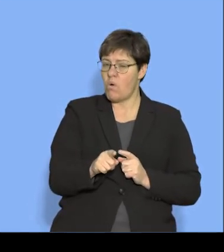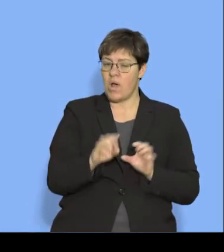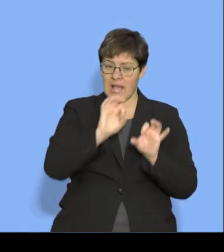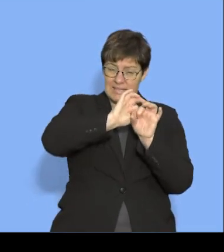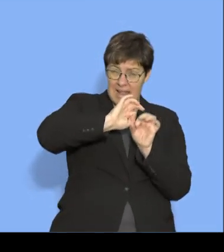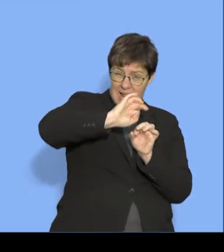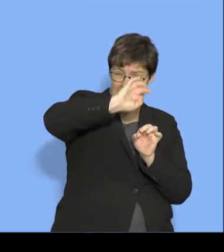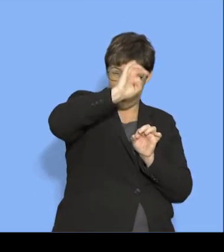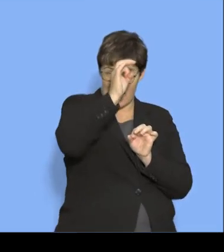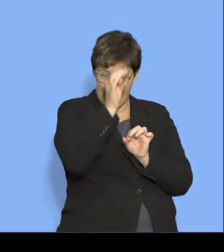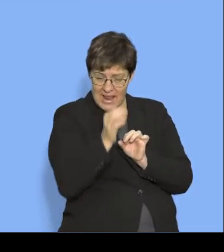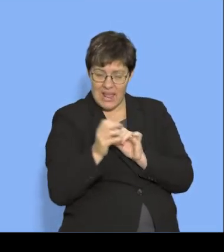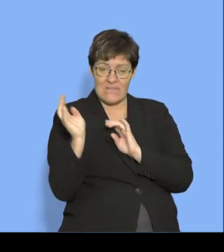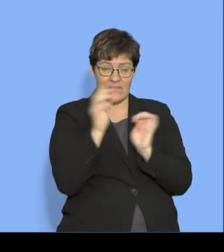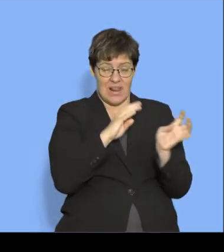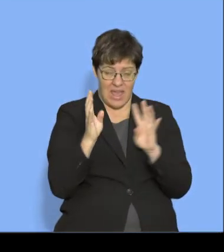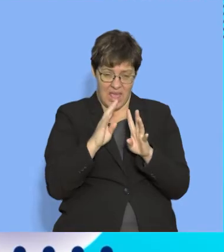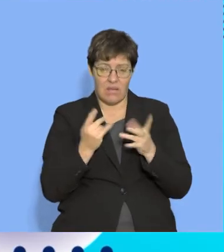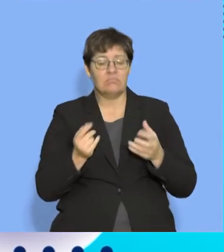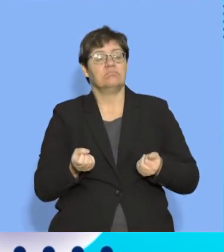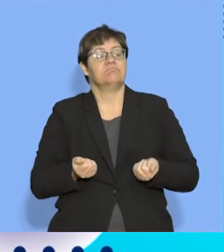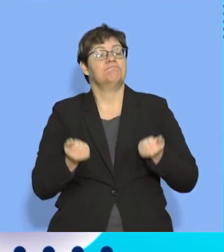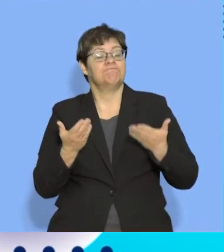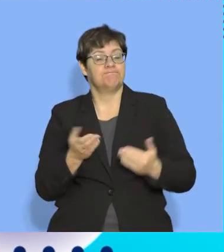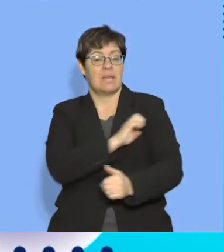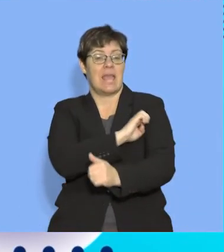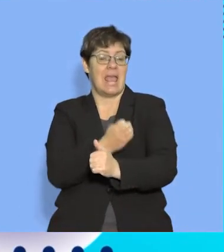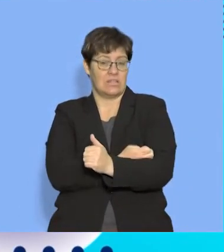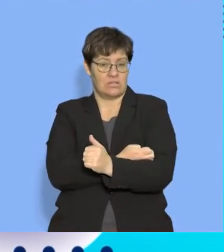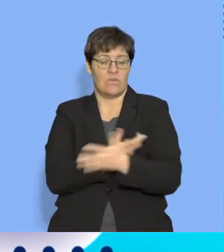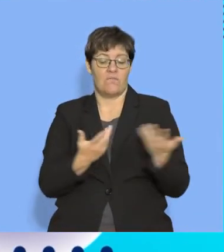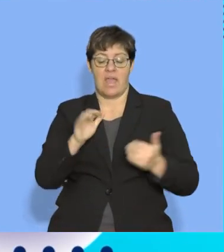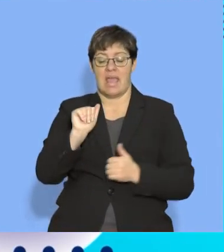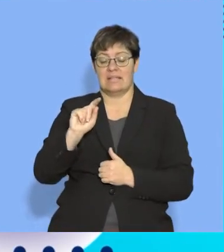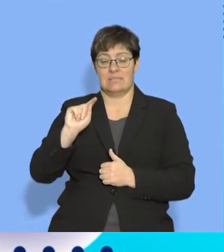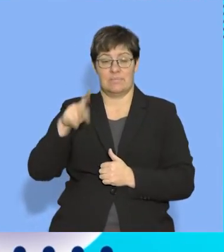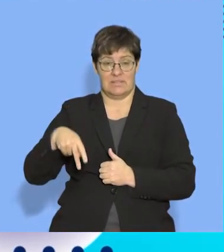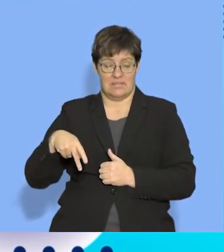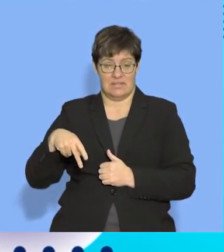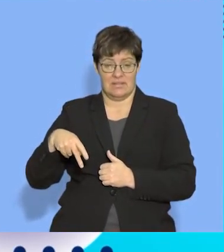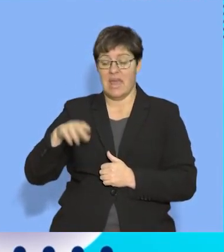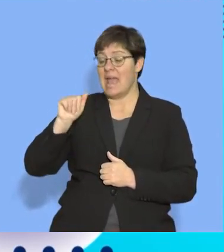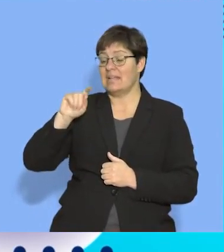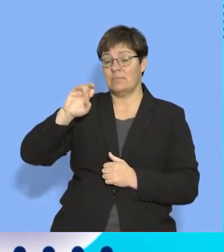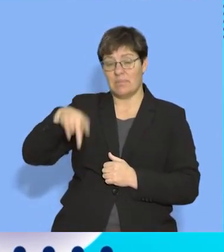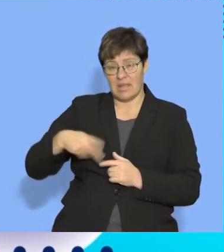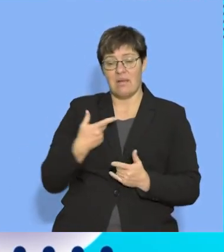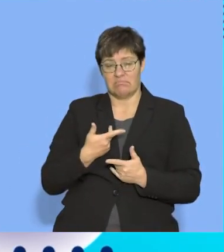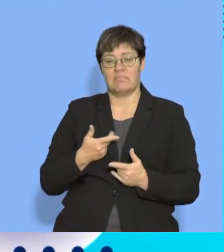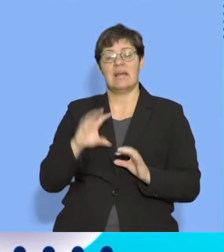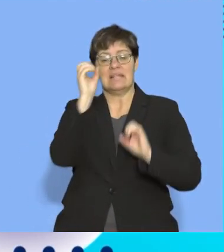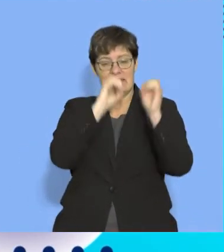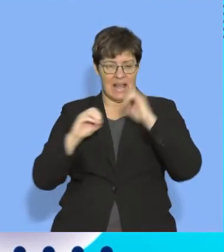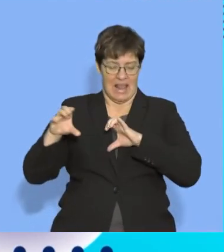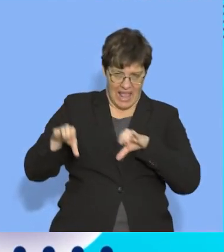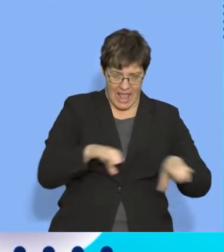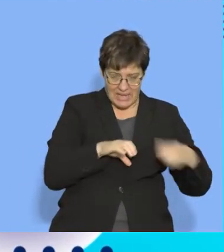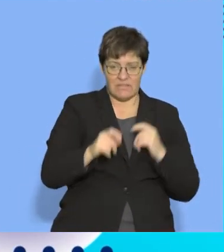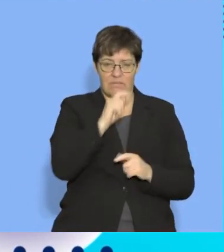lining the villi produce energy in the form of ATP, and that ATP allows for the cells to